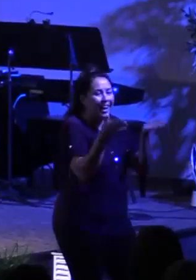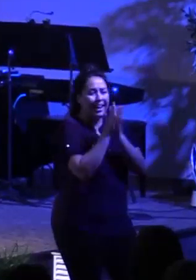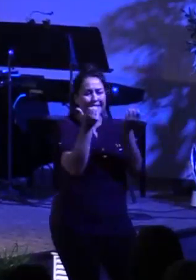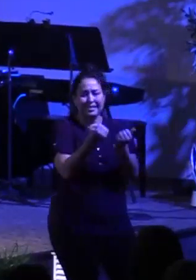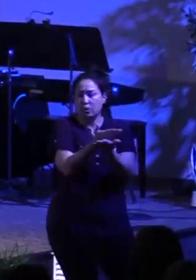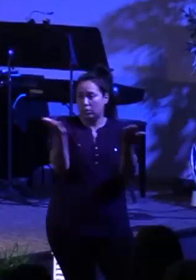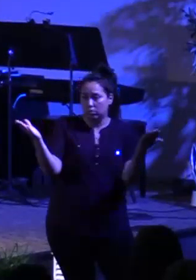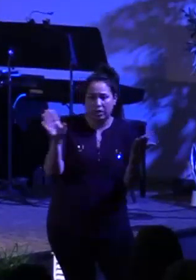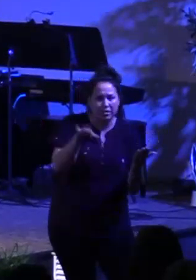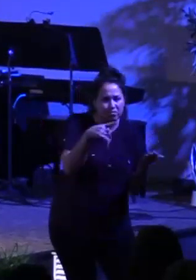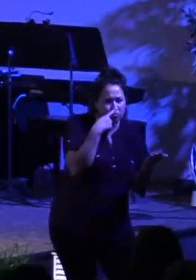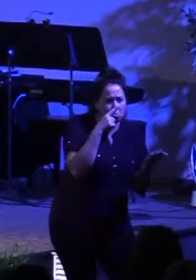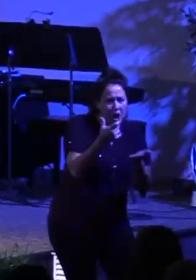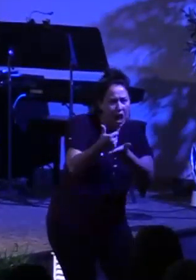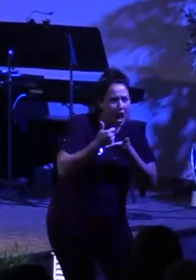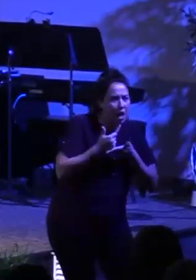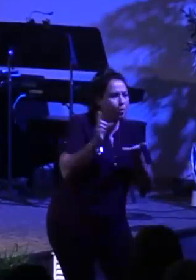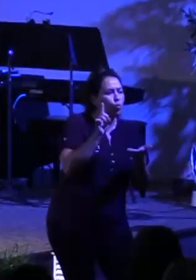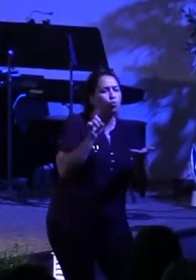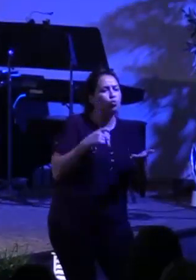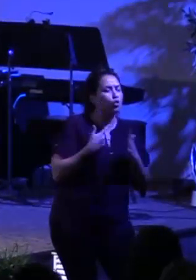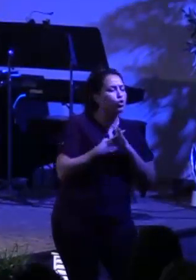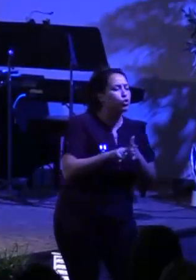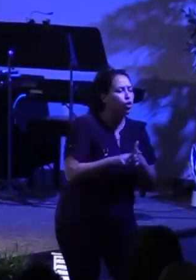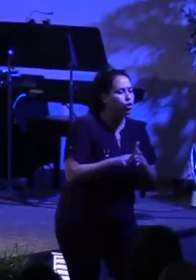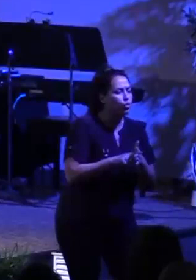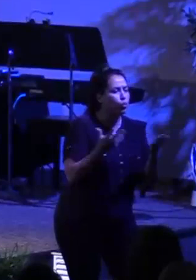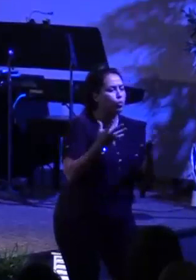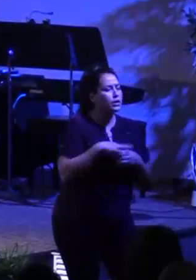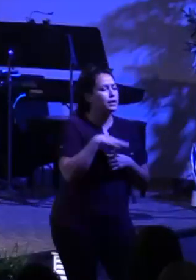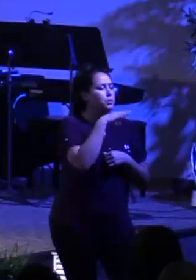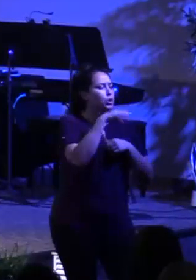room, hey, can you help me, where should I start, right? What's the spiritual discipline?